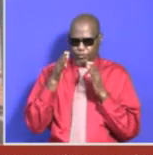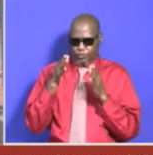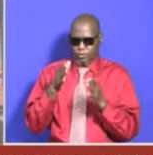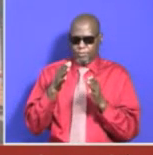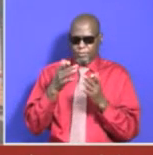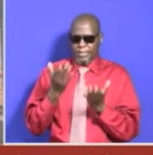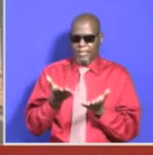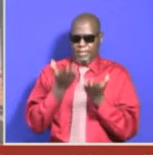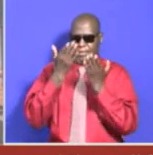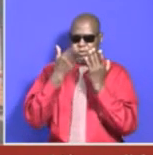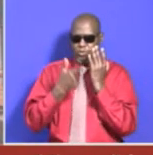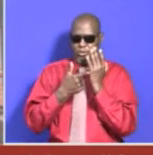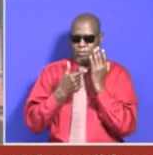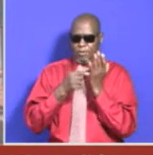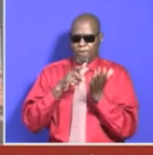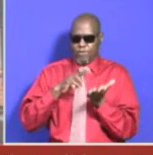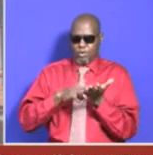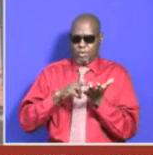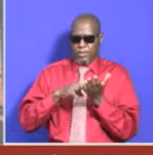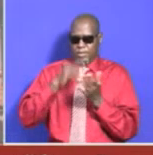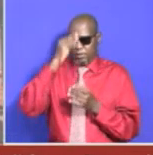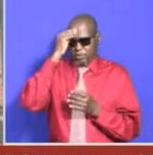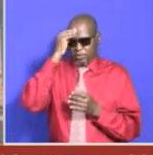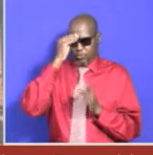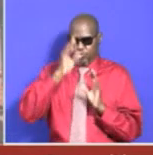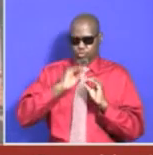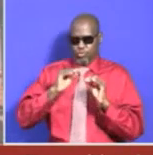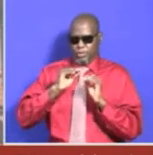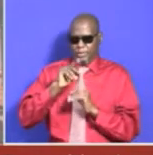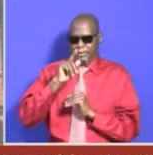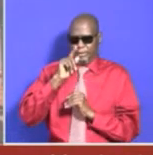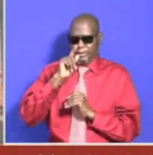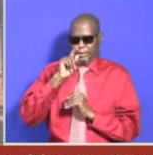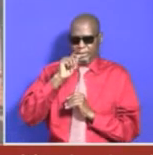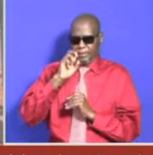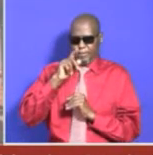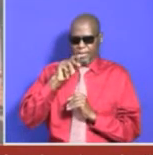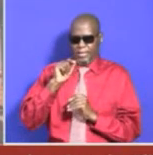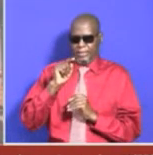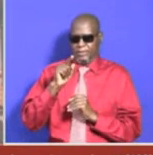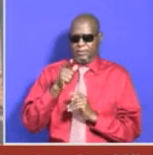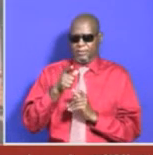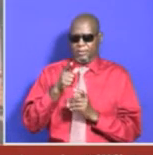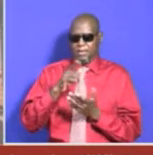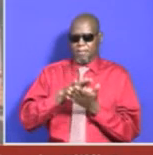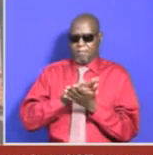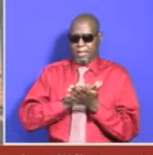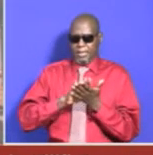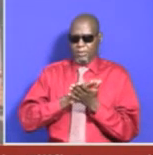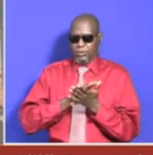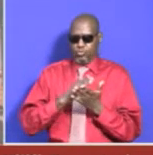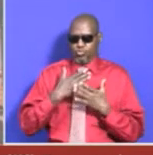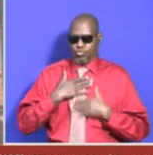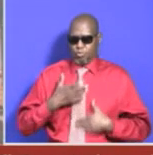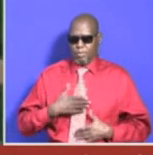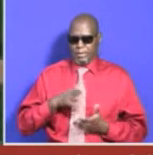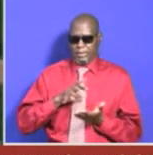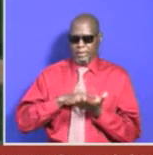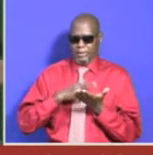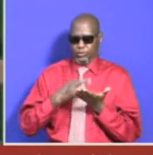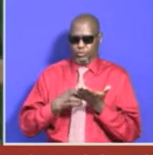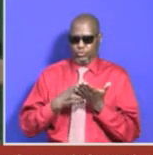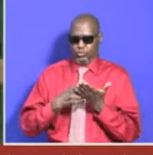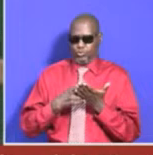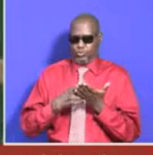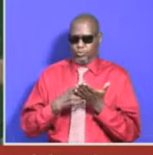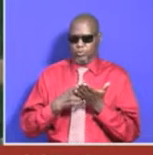enhanced technical vocational education training that is TVET sector in order to build a solid base of the human resource that are equipped with skills that